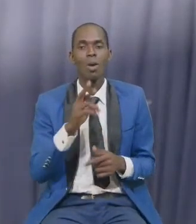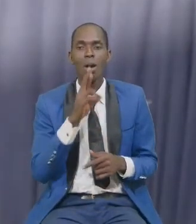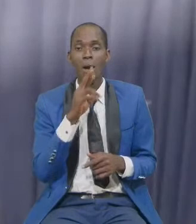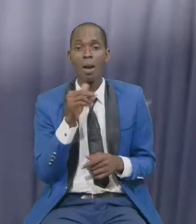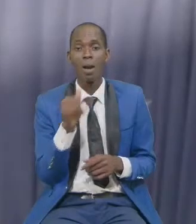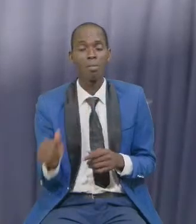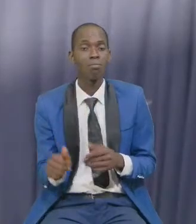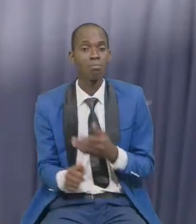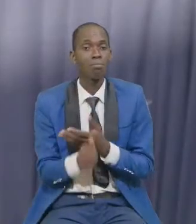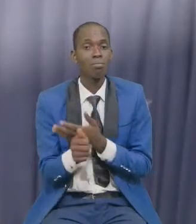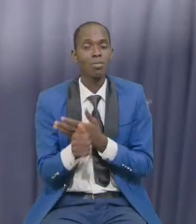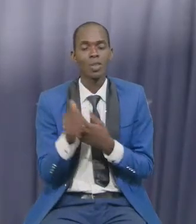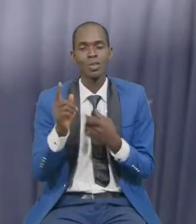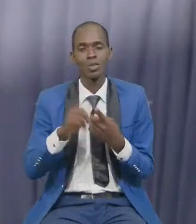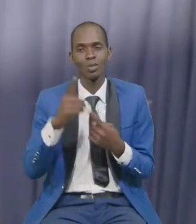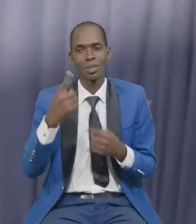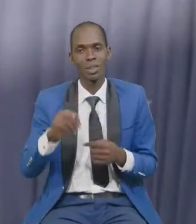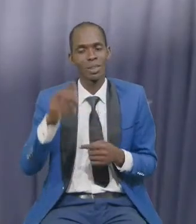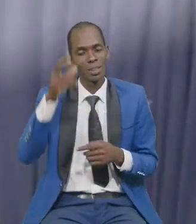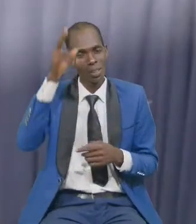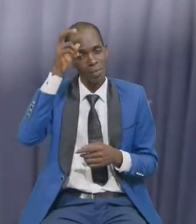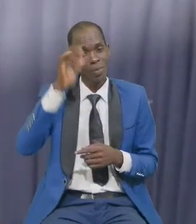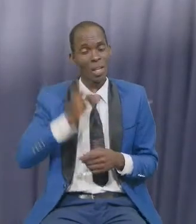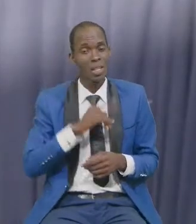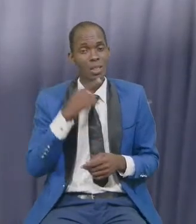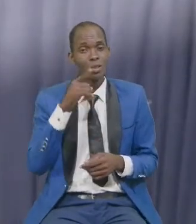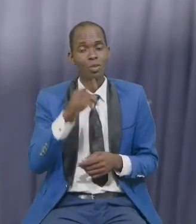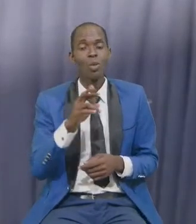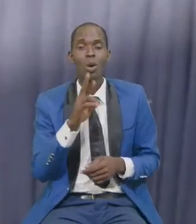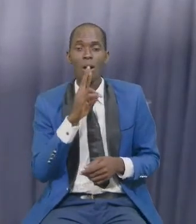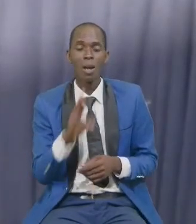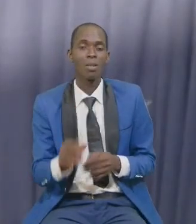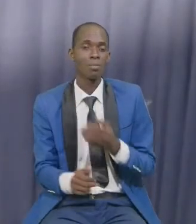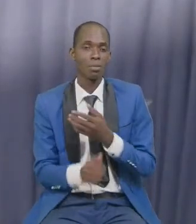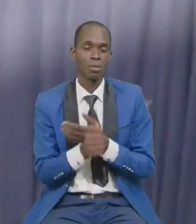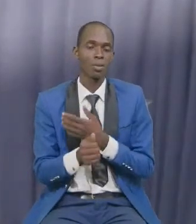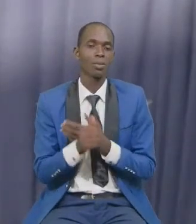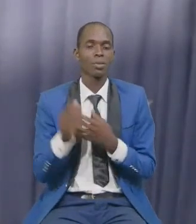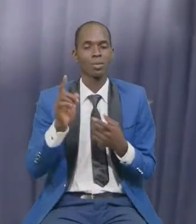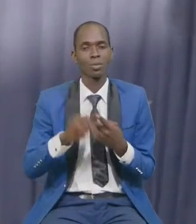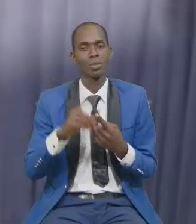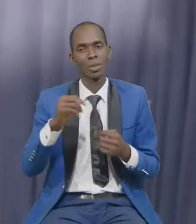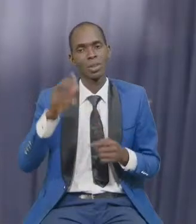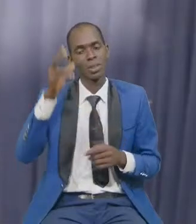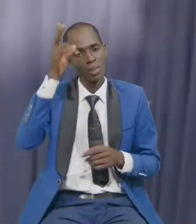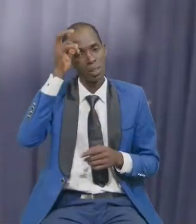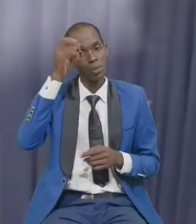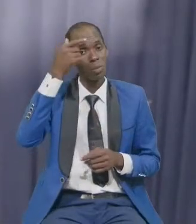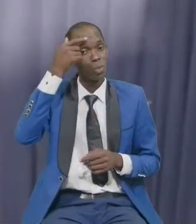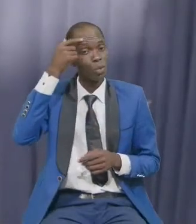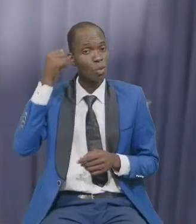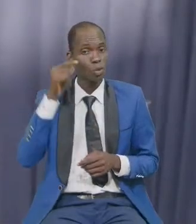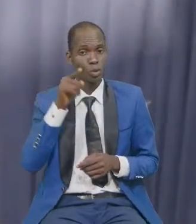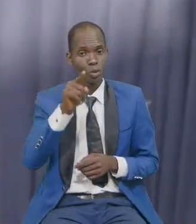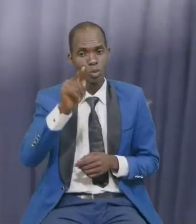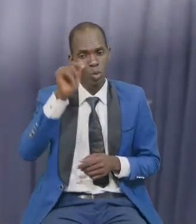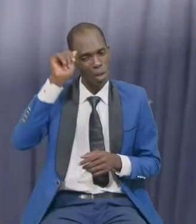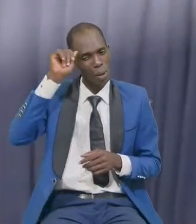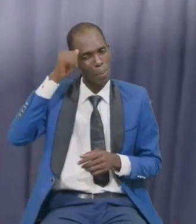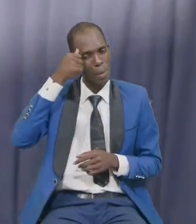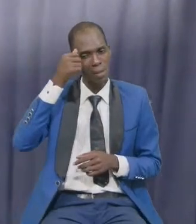the devil. I said you are a terror to the devil because you remind